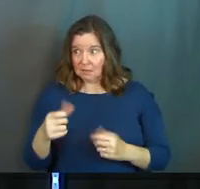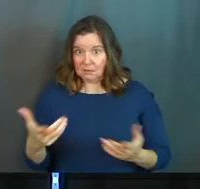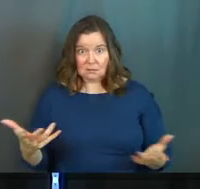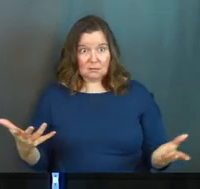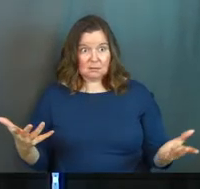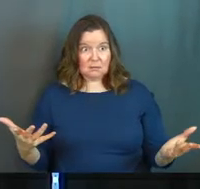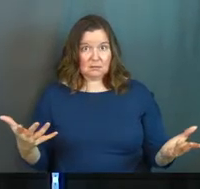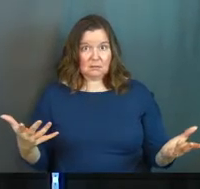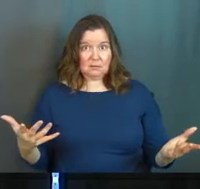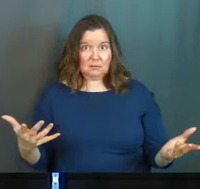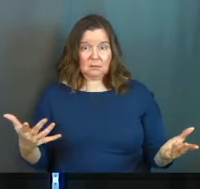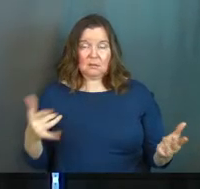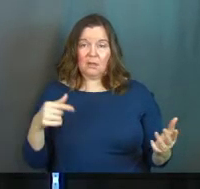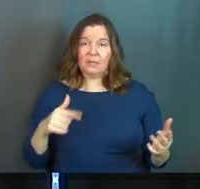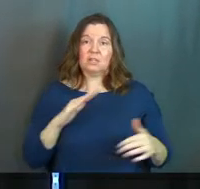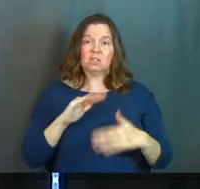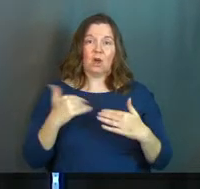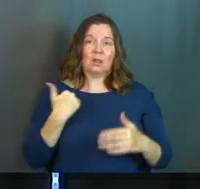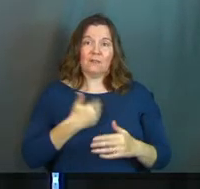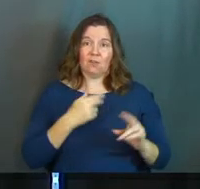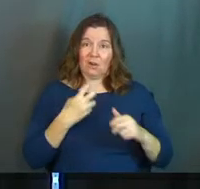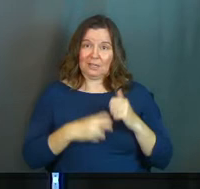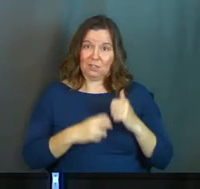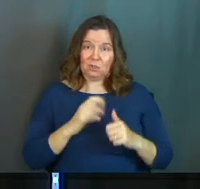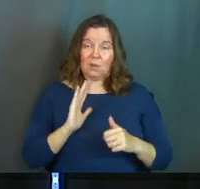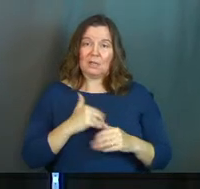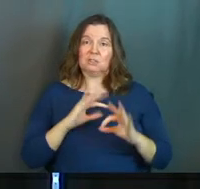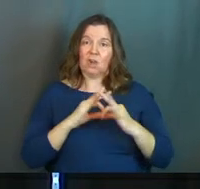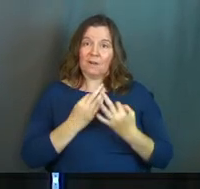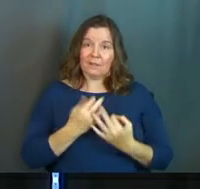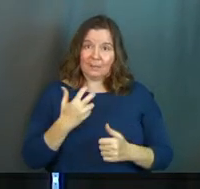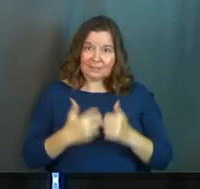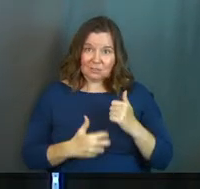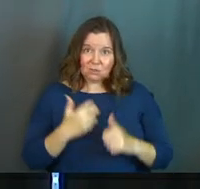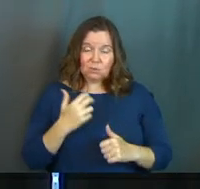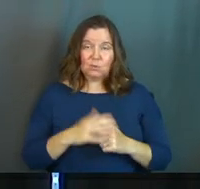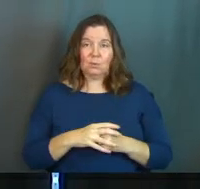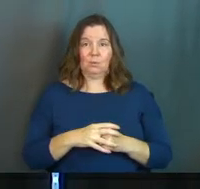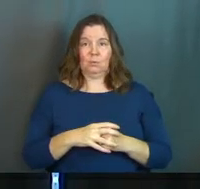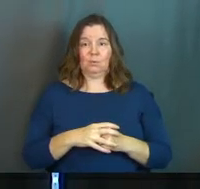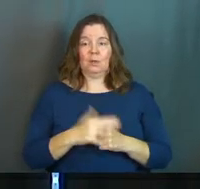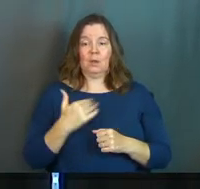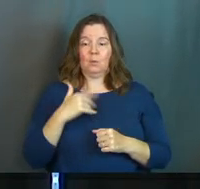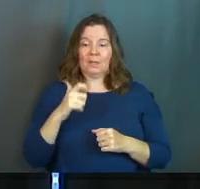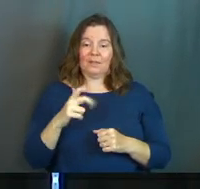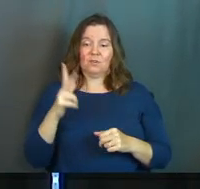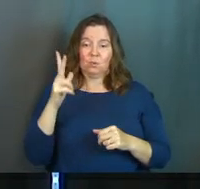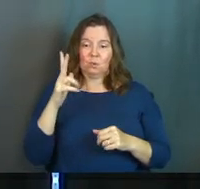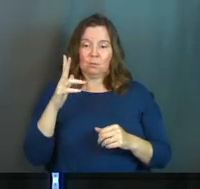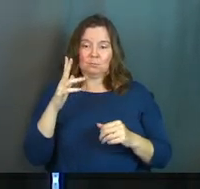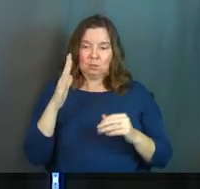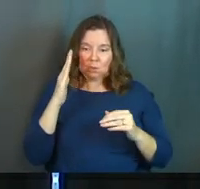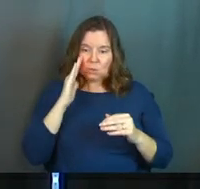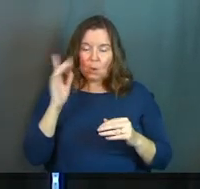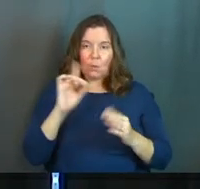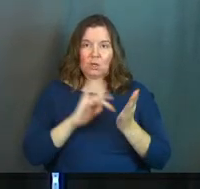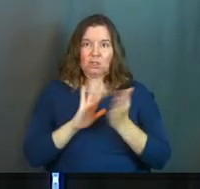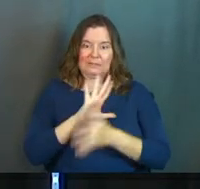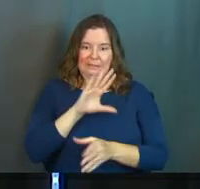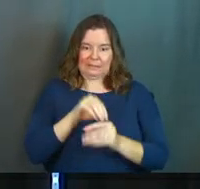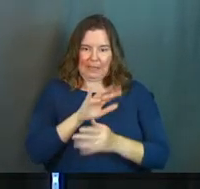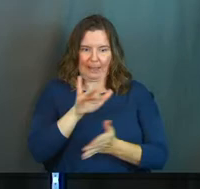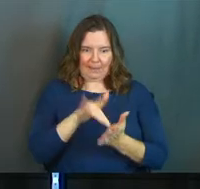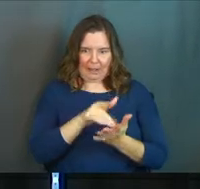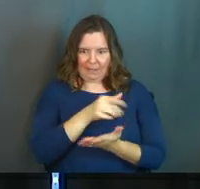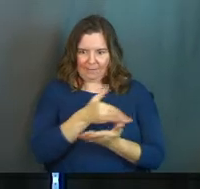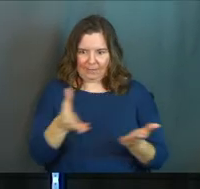Yes? This is all of our issue, and it's our family's issue. And we've got to hear where Jesus is at in the midst of